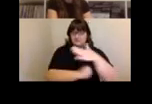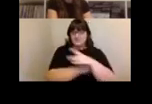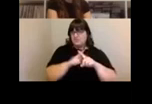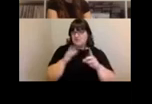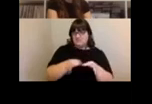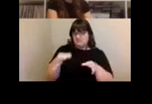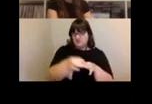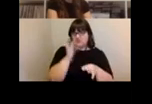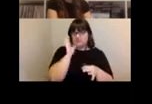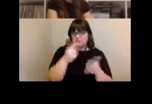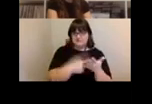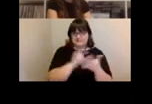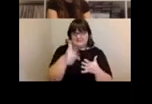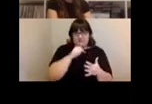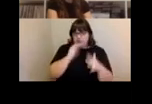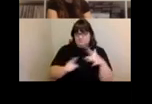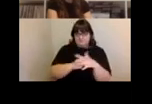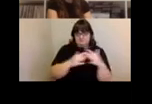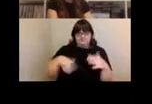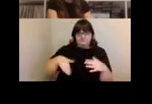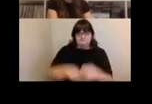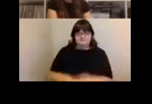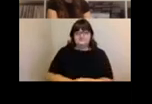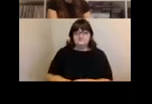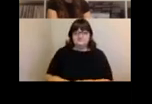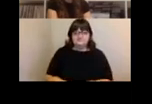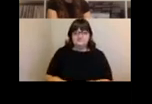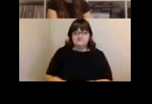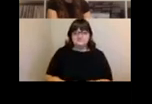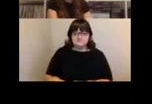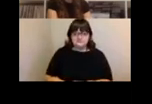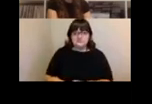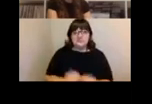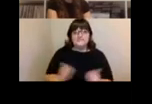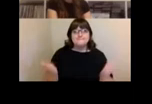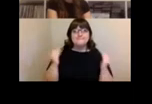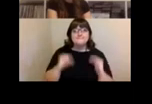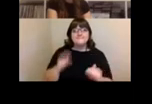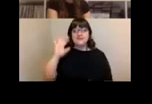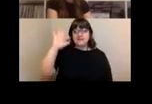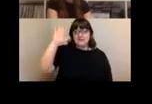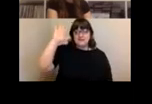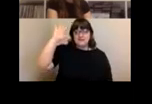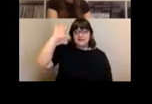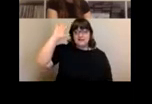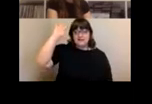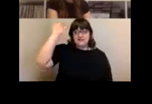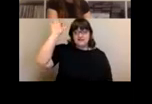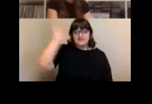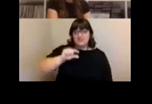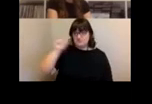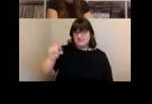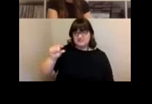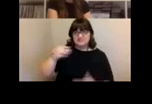on. So it doesn't show here as revenue. Then we move on to federal money. We have Canada Council